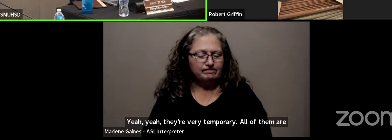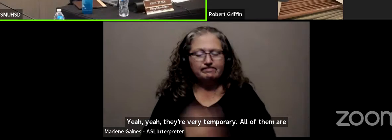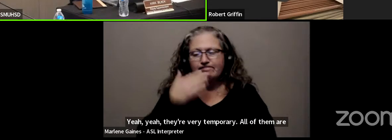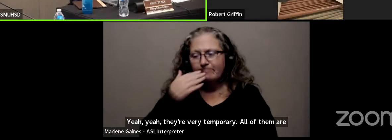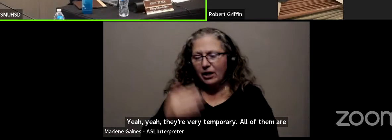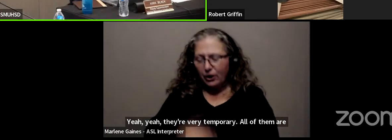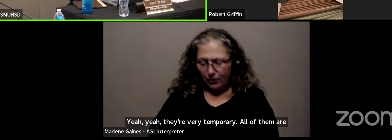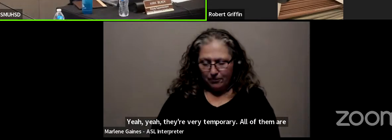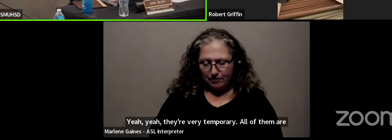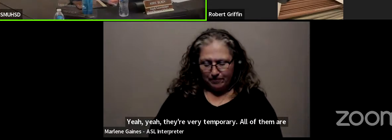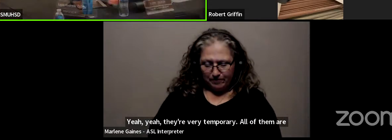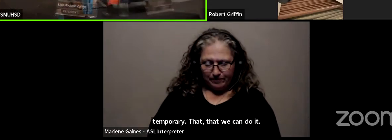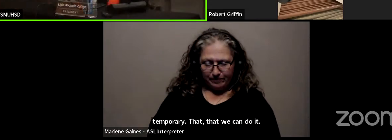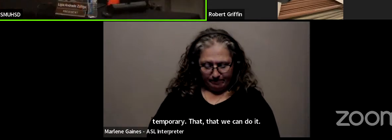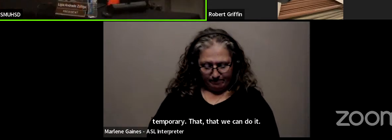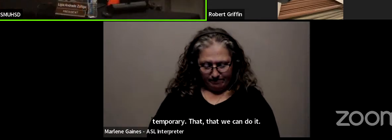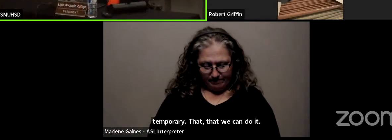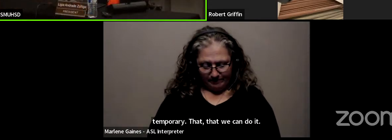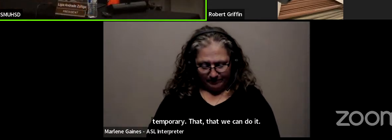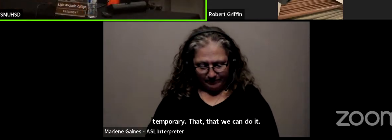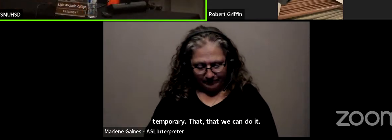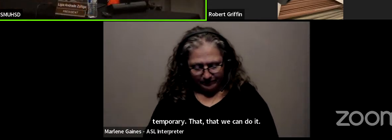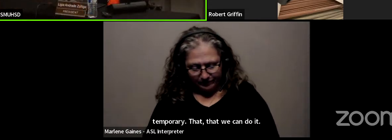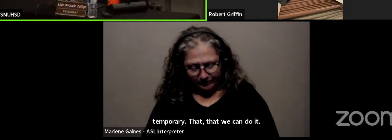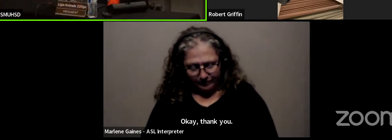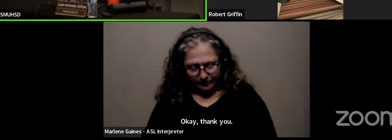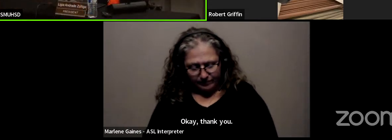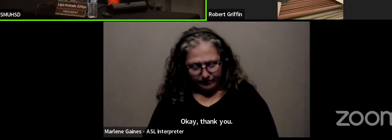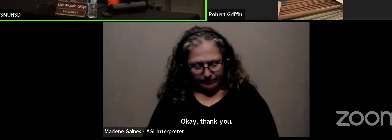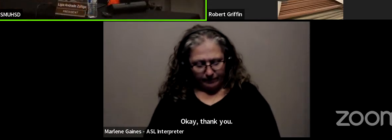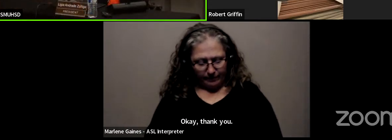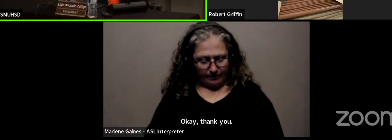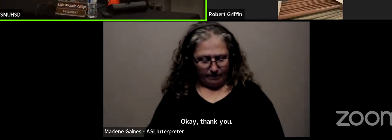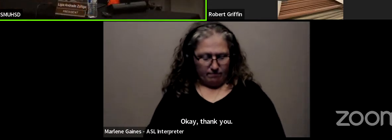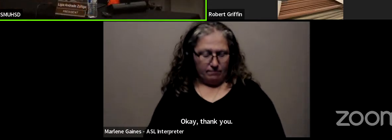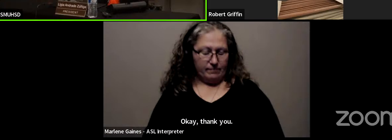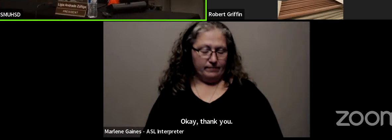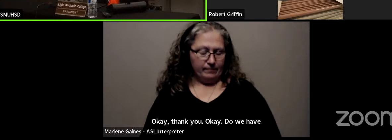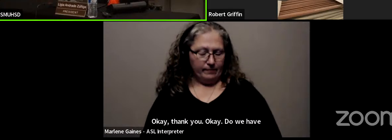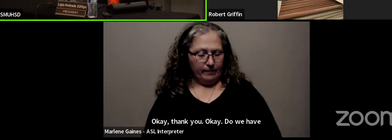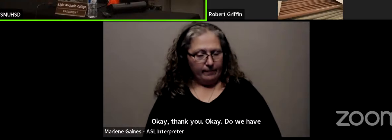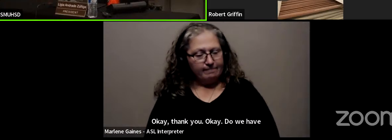you. Okay. Do we have any